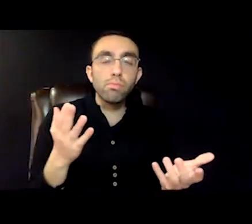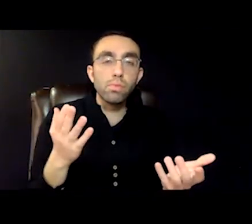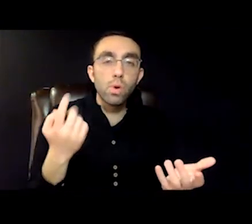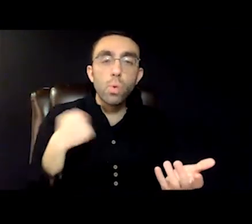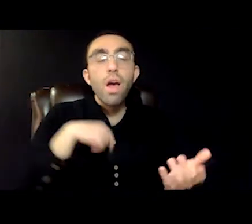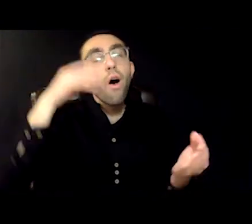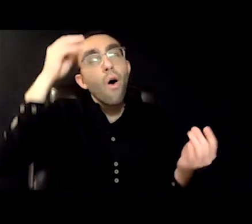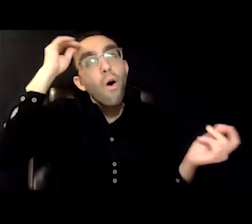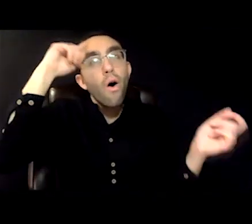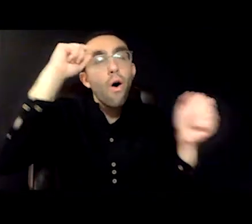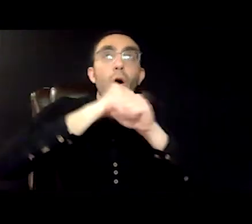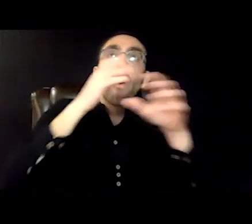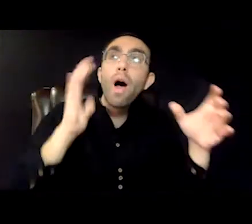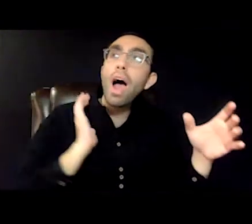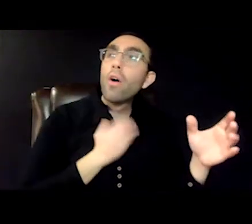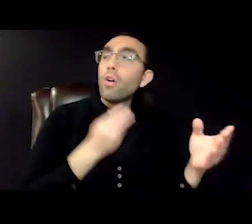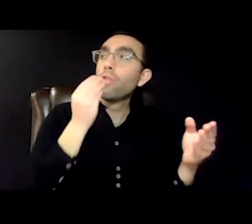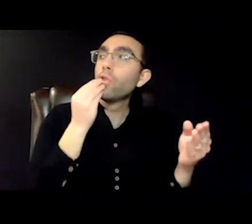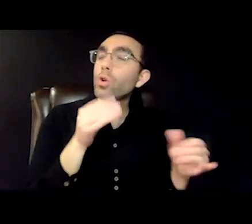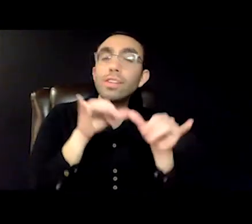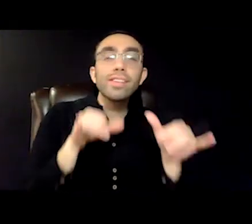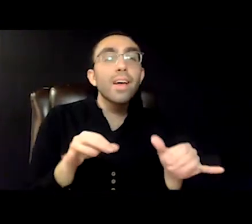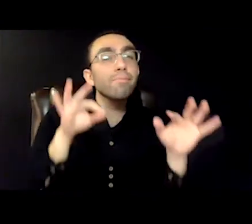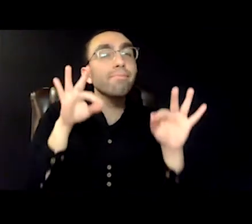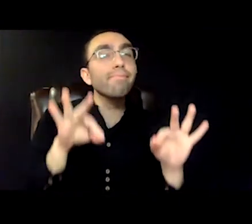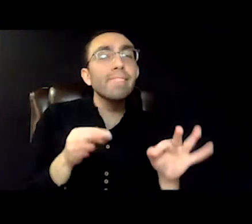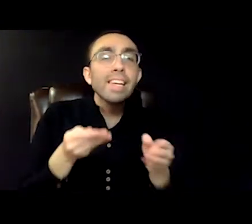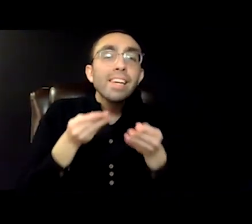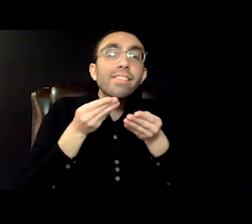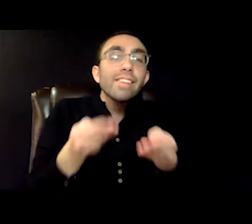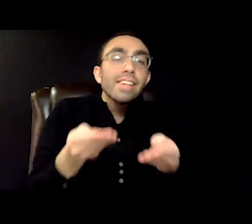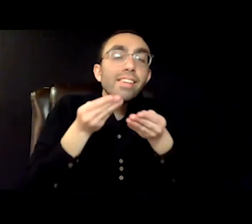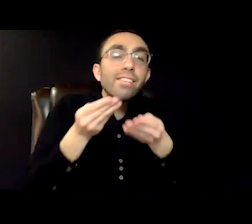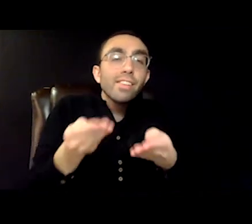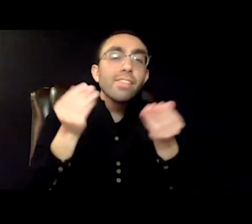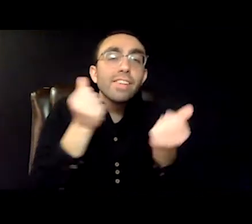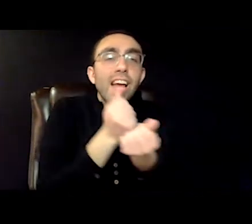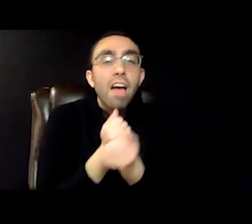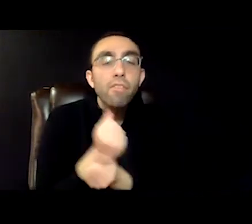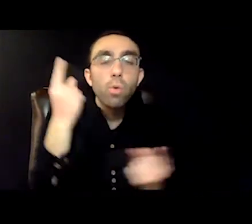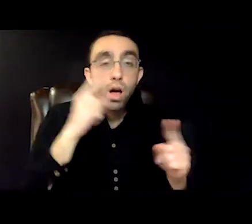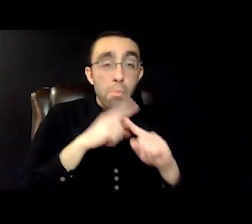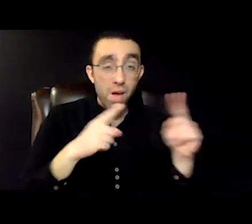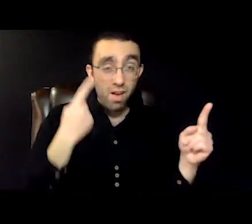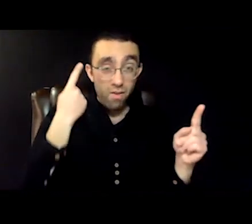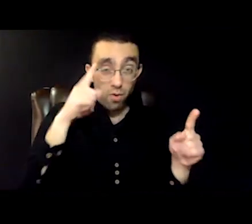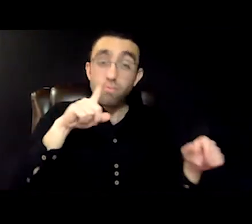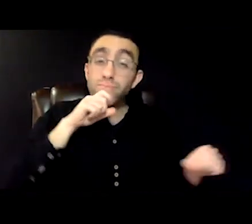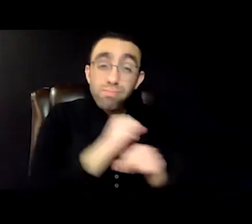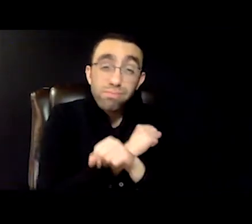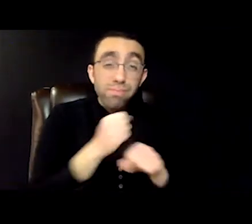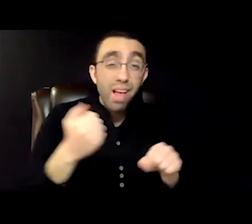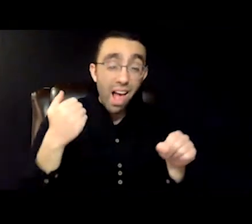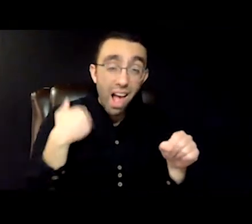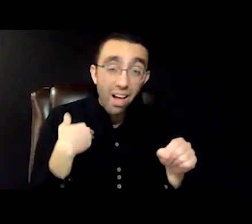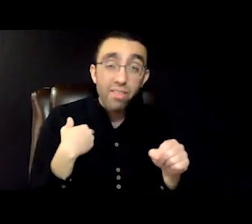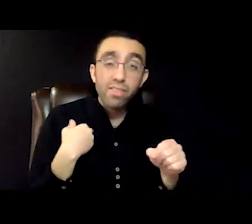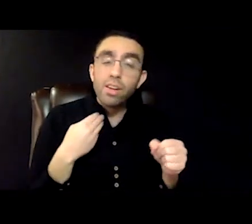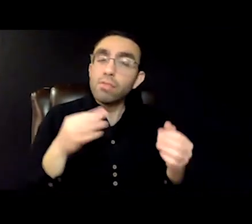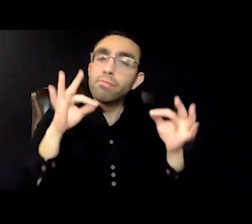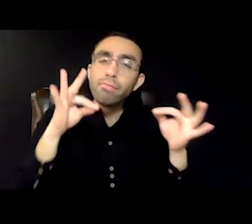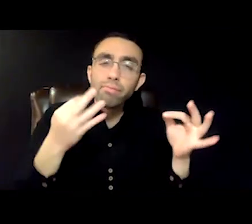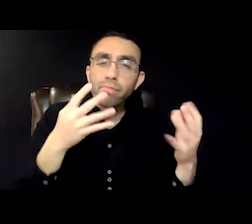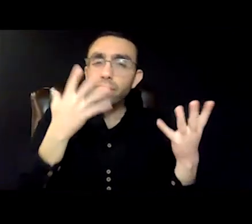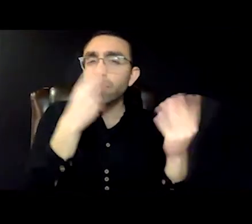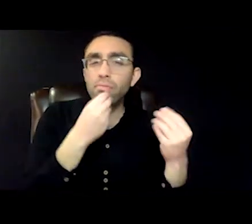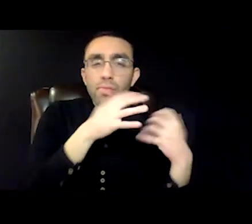nurtures everyone. And to get that, there needs to be liberation. There needs to be sovereignty over land. There needs to be land back. There needs to be